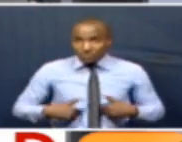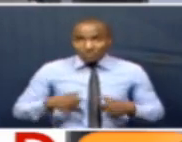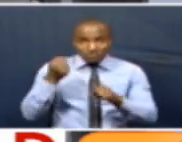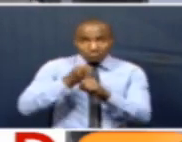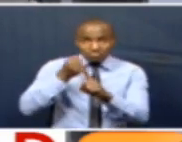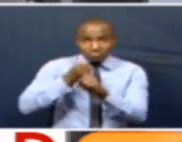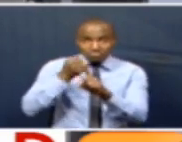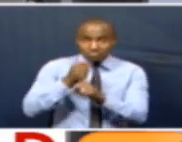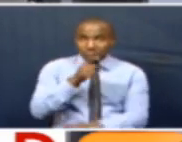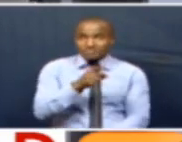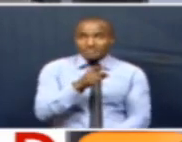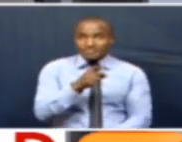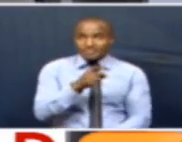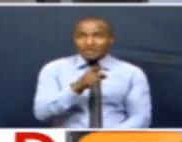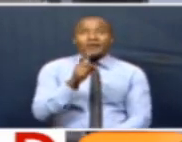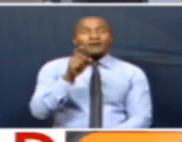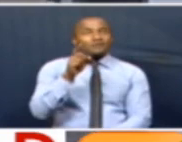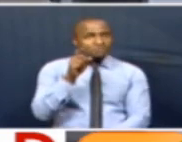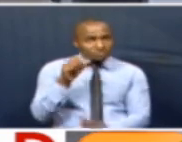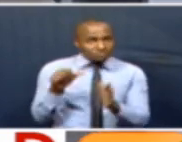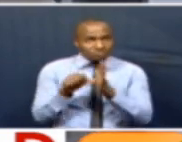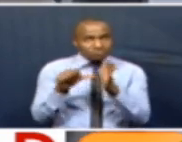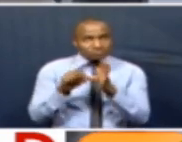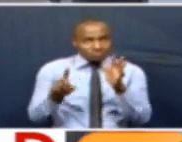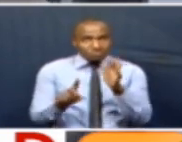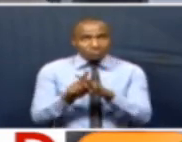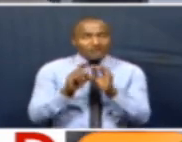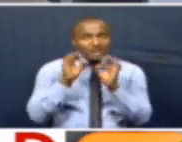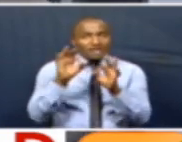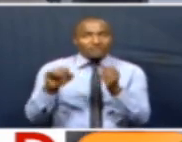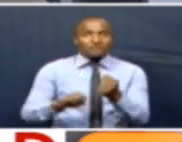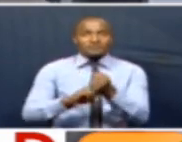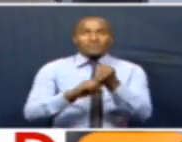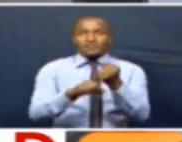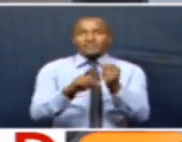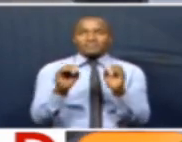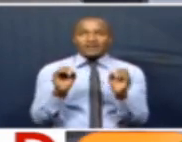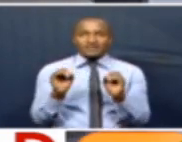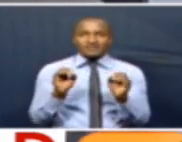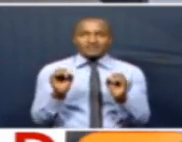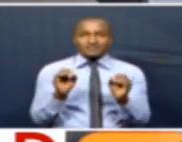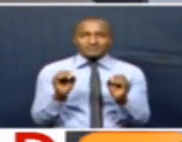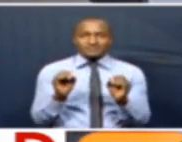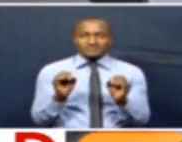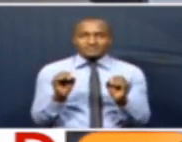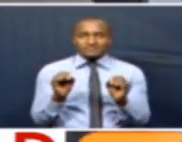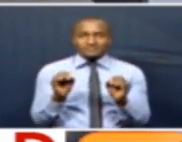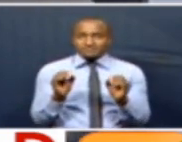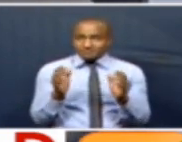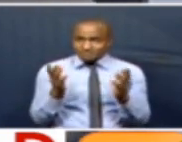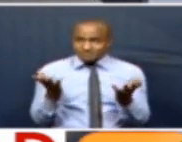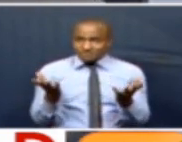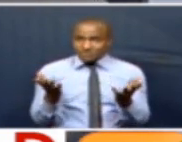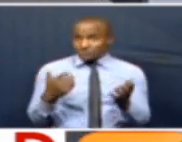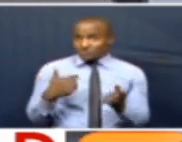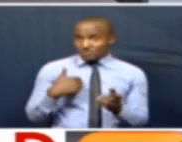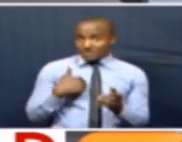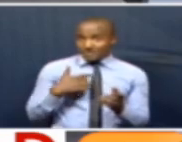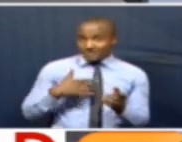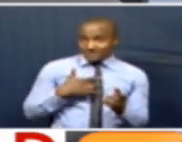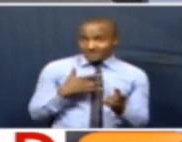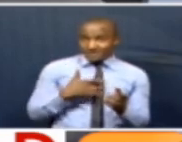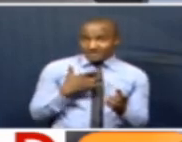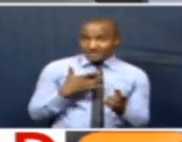this, they are going to be in trouble if we don't support them. Right? Okay. And therefore, according to me, the